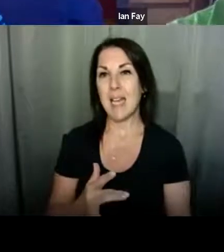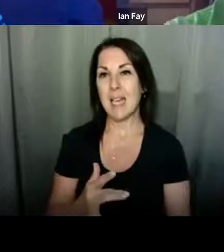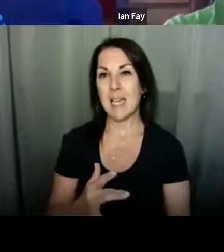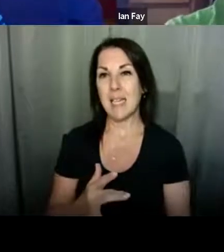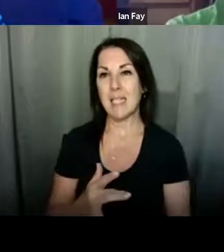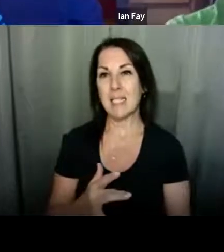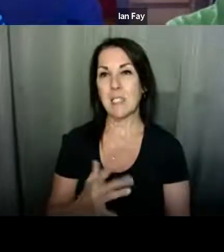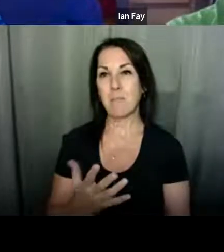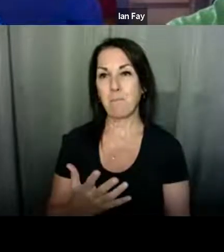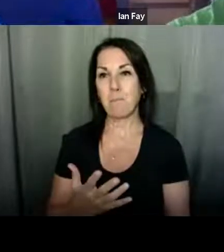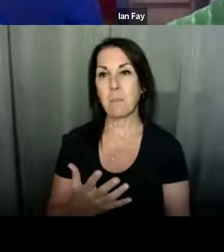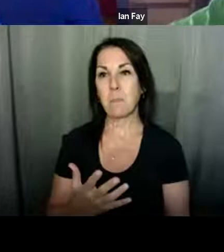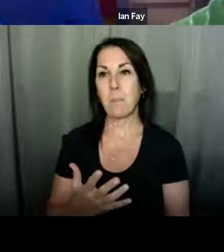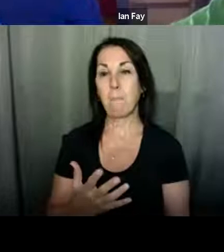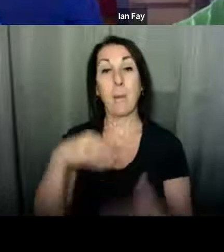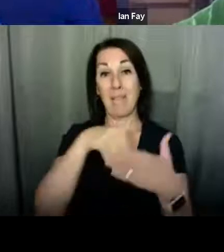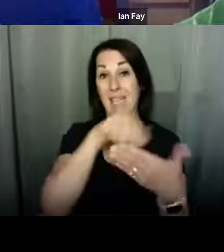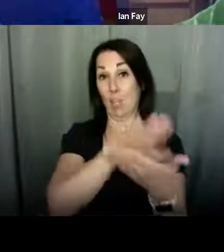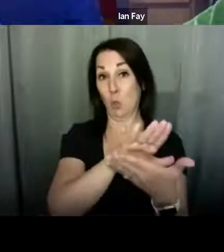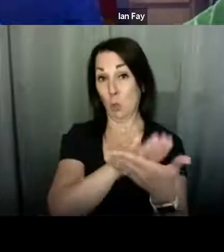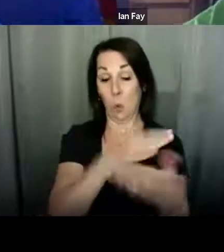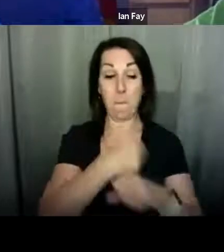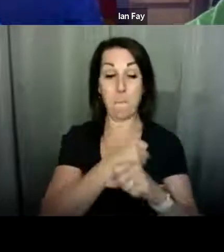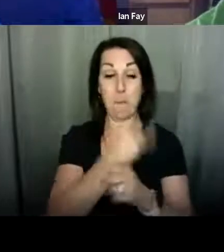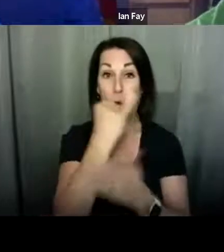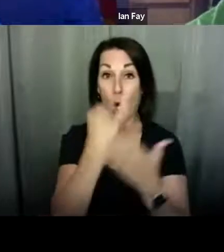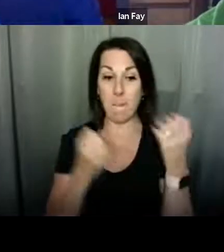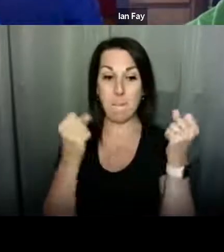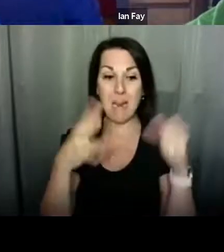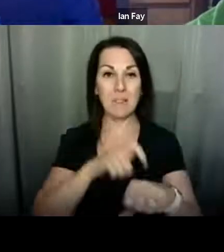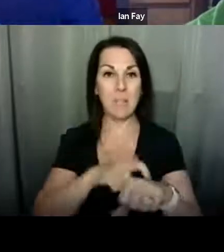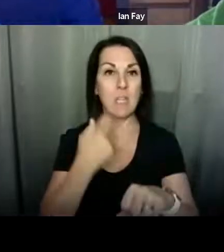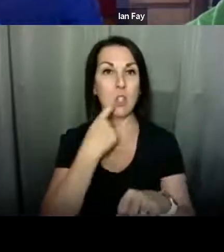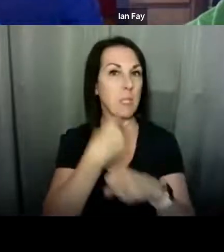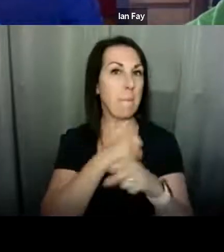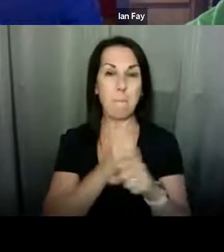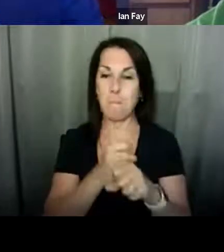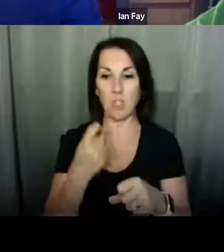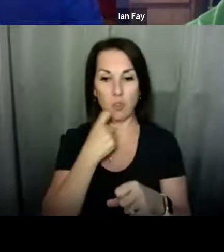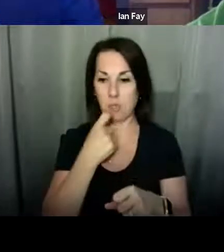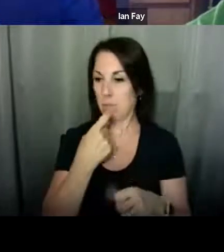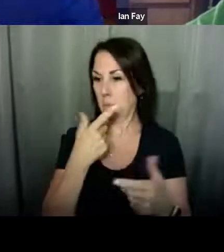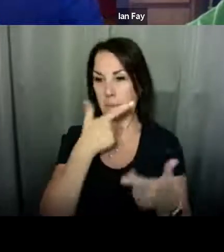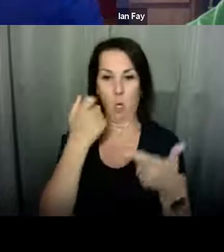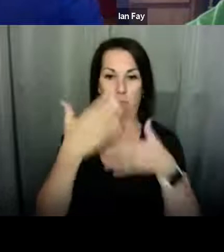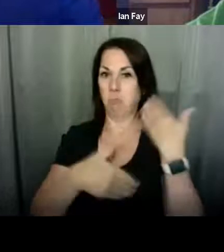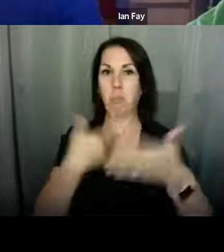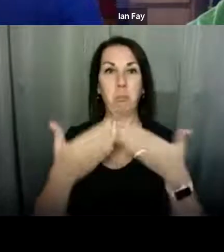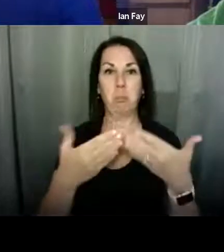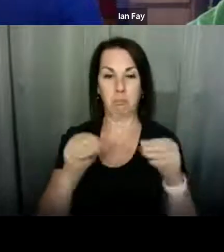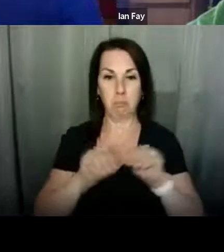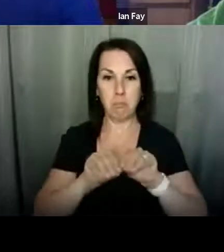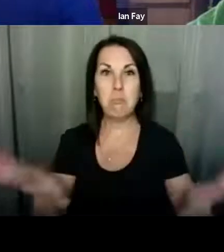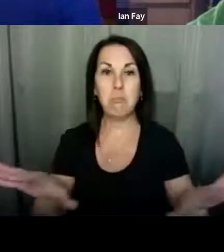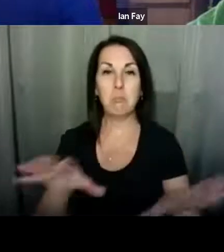you know, being in school or just making art in general, there are a lot of times I just make it to make it, and I'll put it out on social